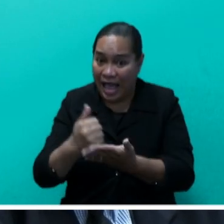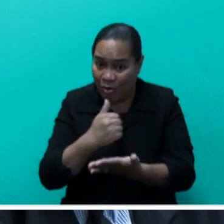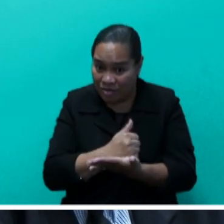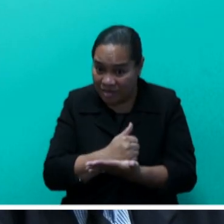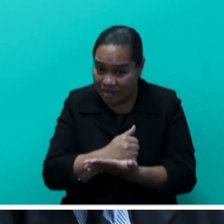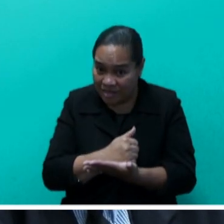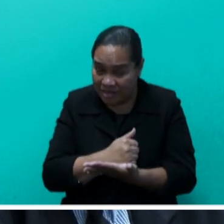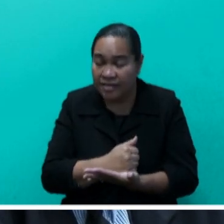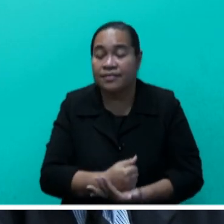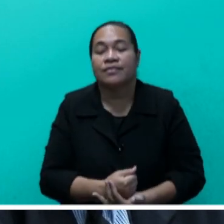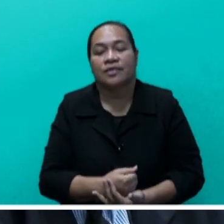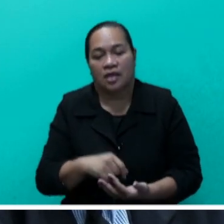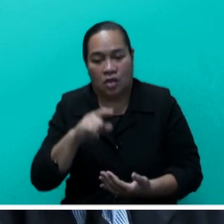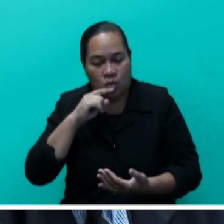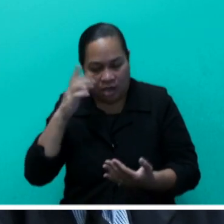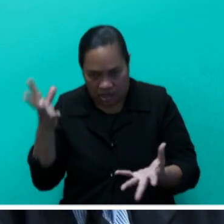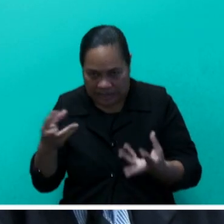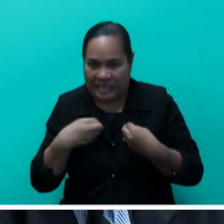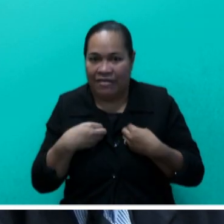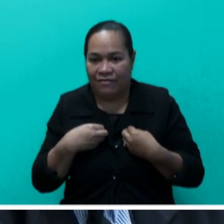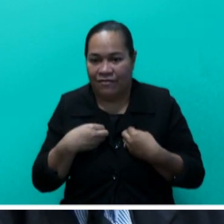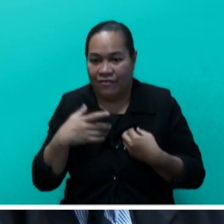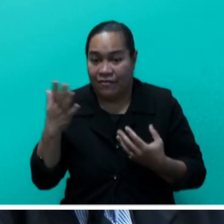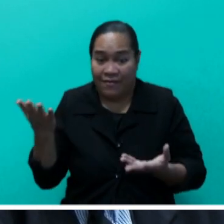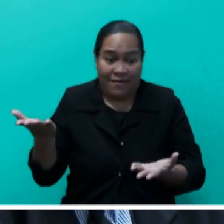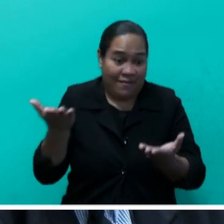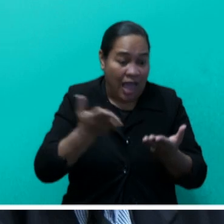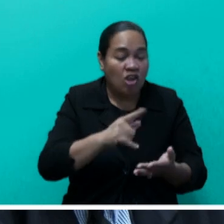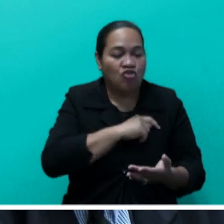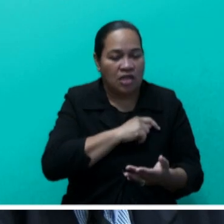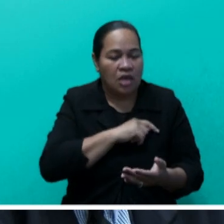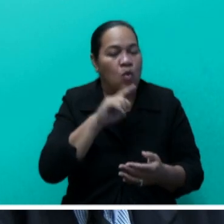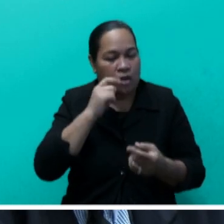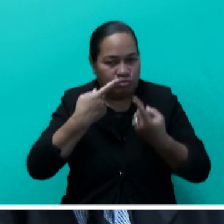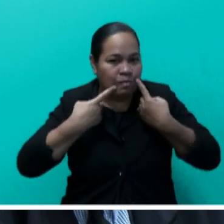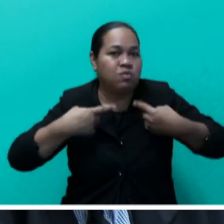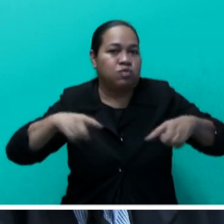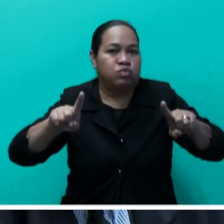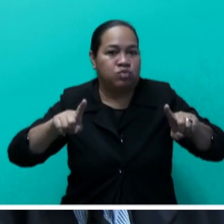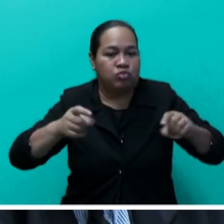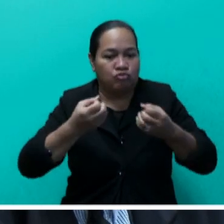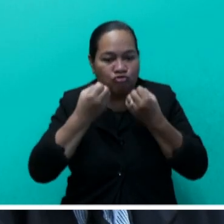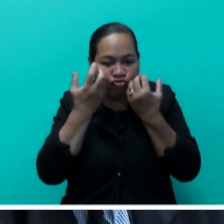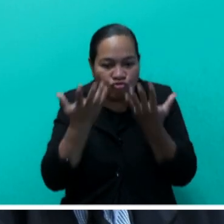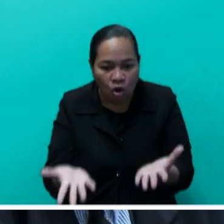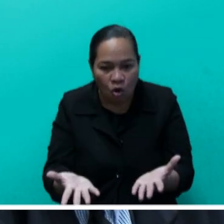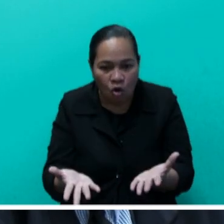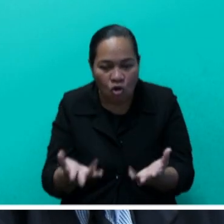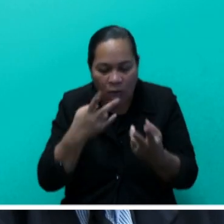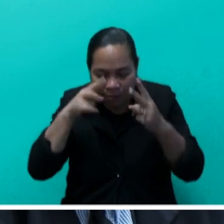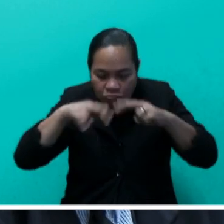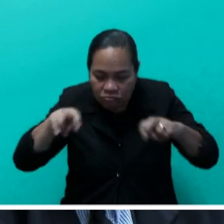Chartered Accountants has been received, the trustees will publicly release the findings of the